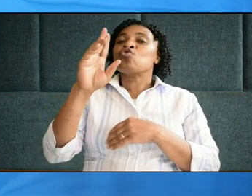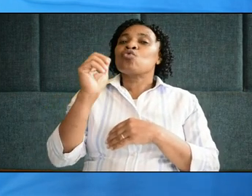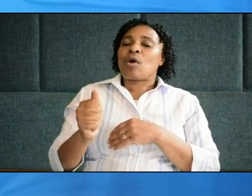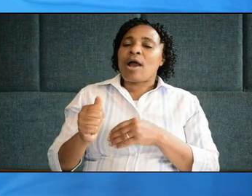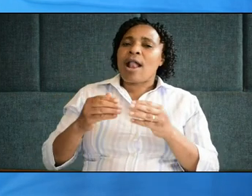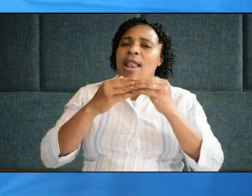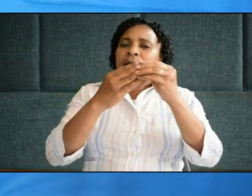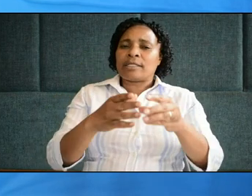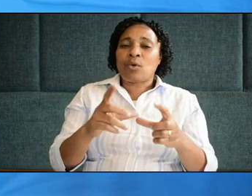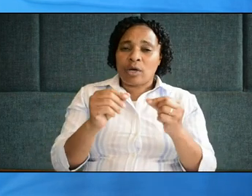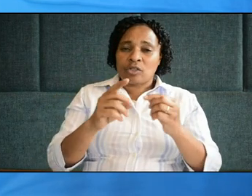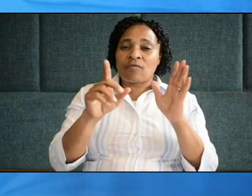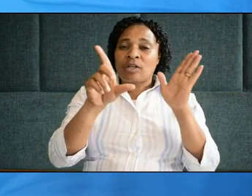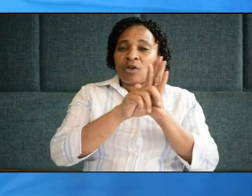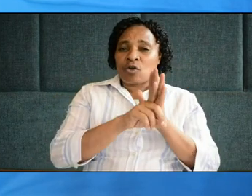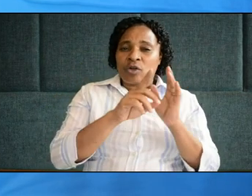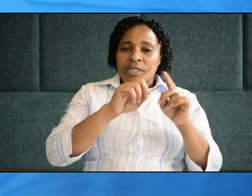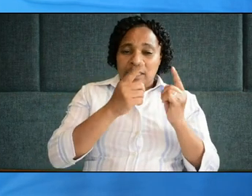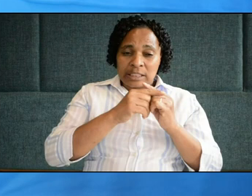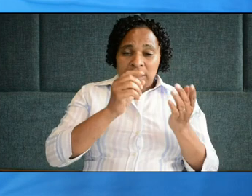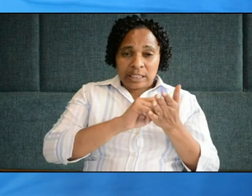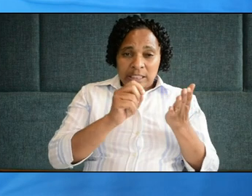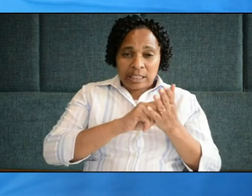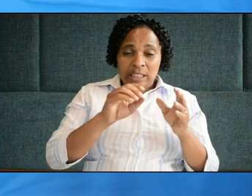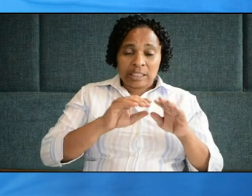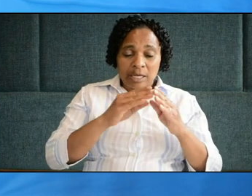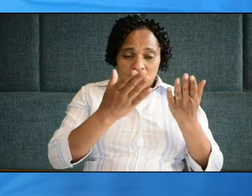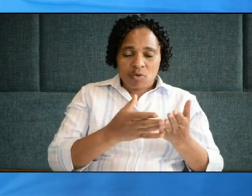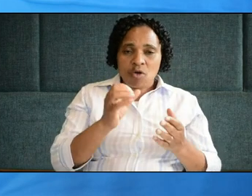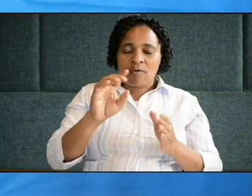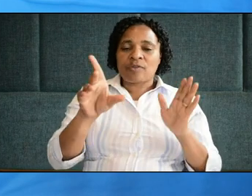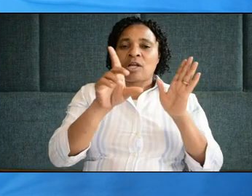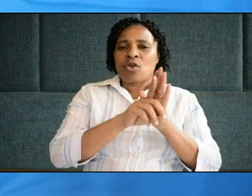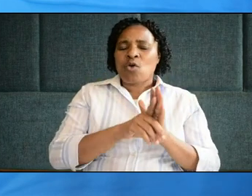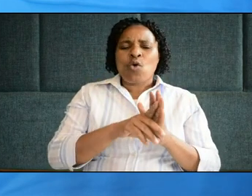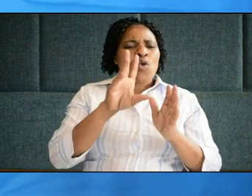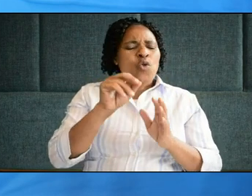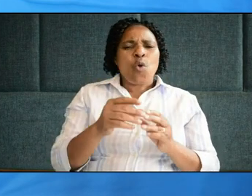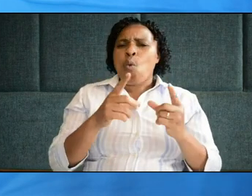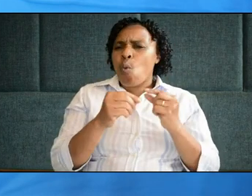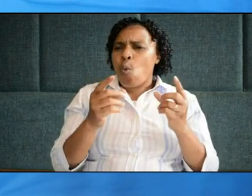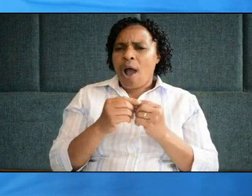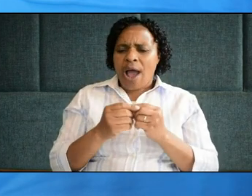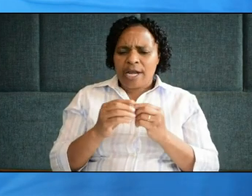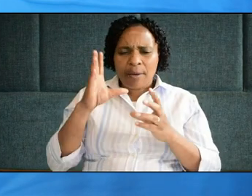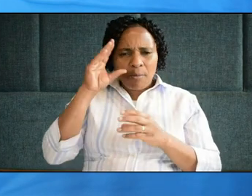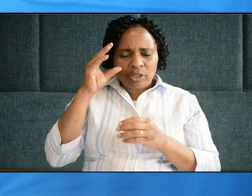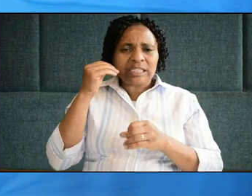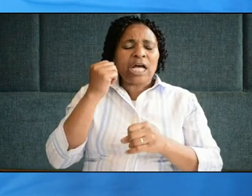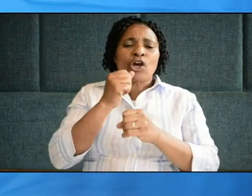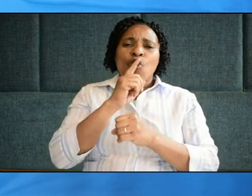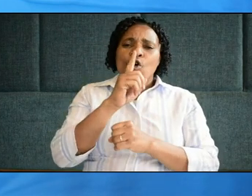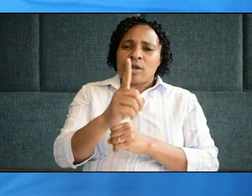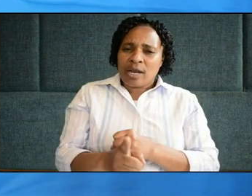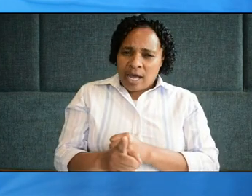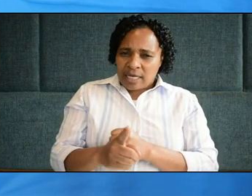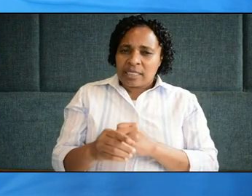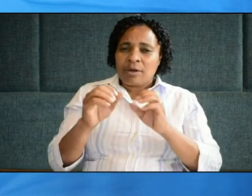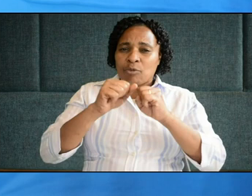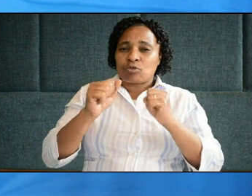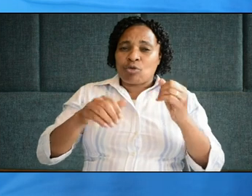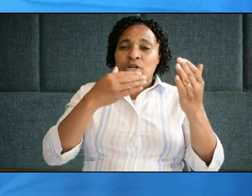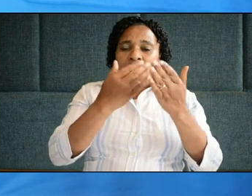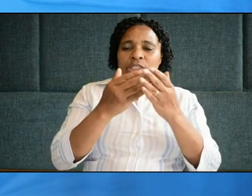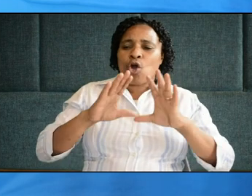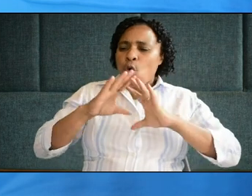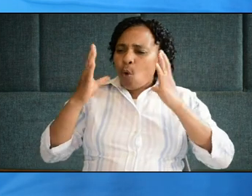the blessings and the curses, just as it is written in the book of the law. There was not a word of all that Moses had commanded that Joshua did not read to the